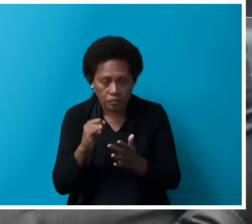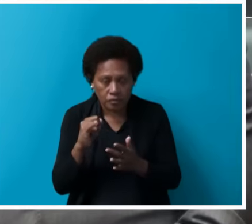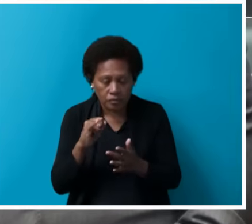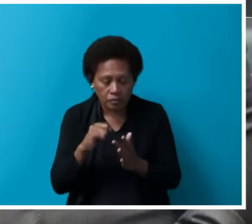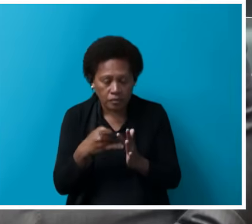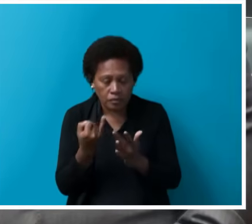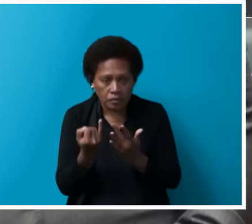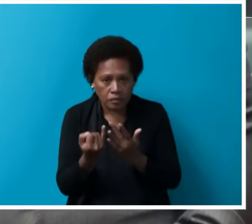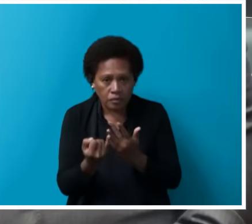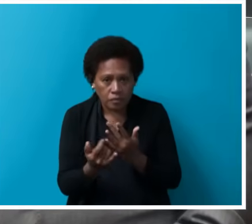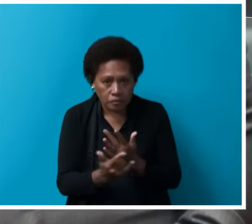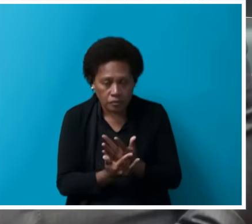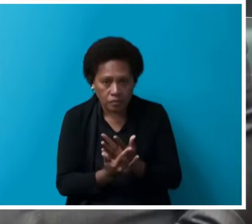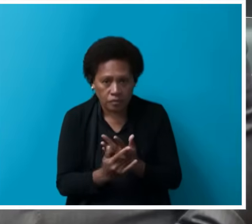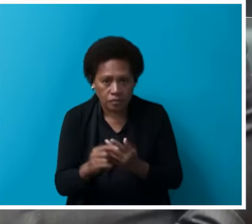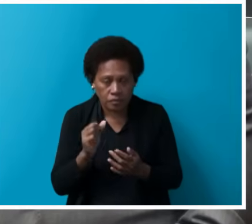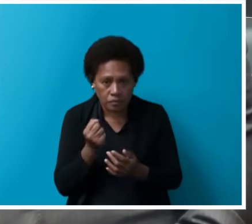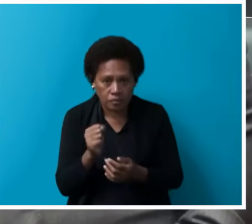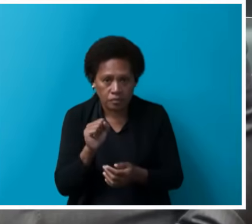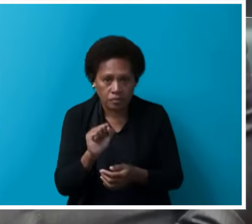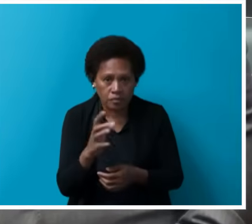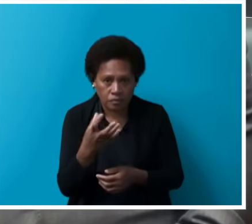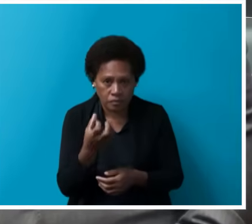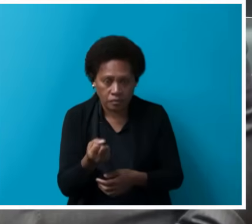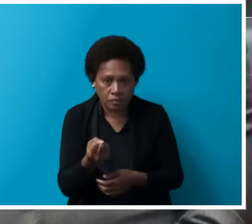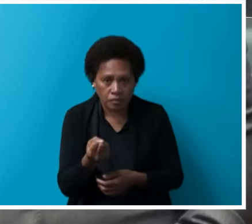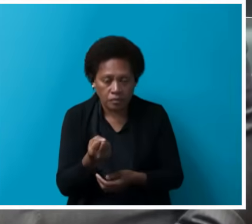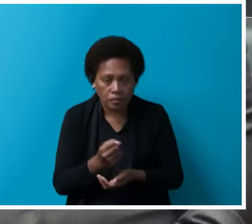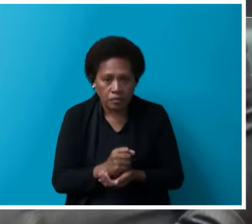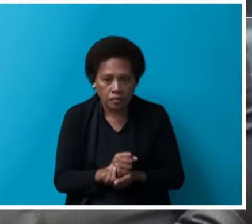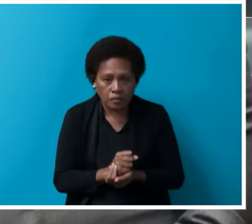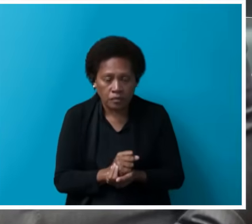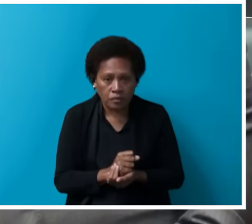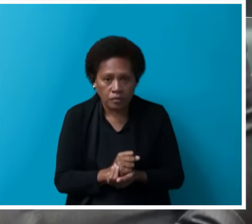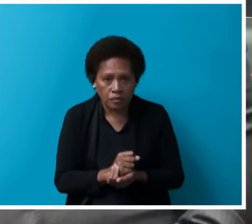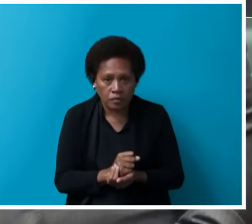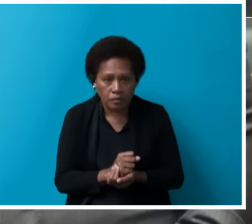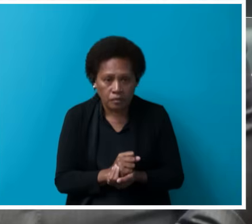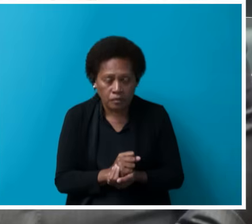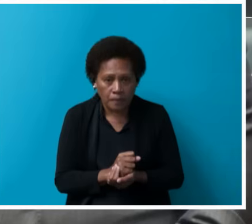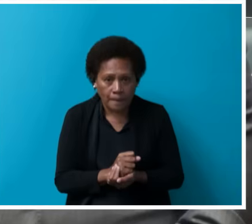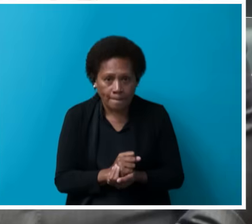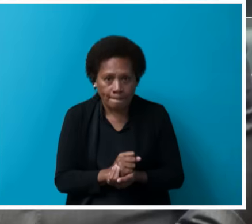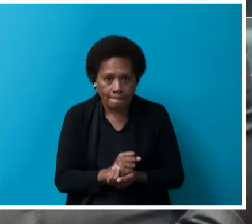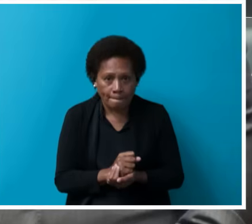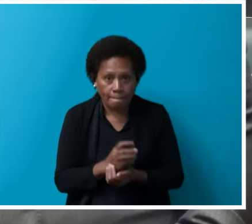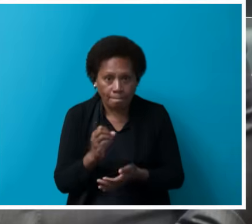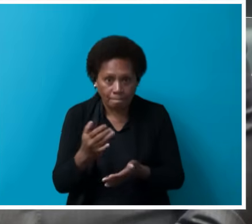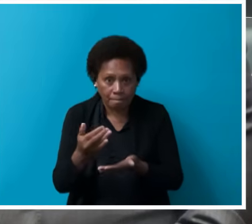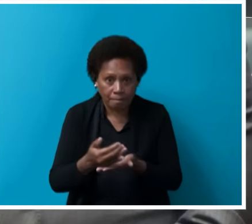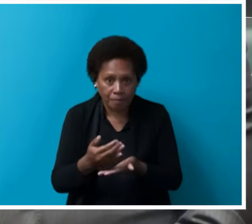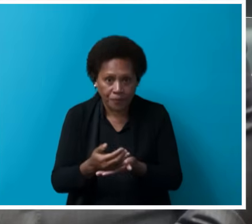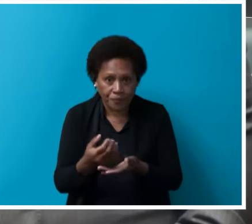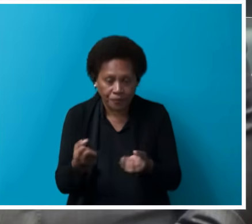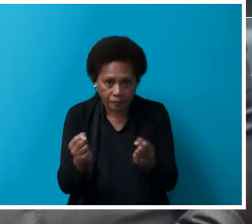of the credibility and the accuracy of the revenue projections and the effectiveness of our collection system.